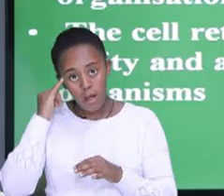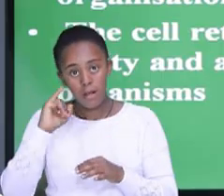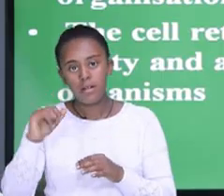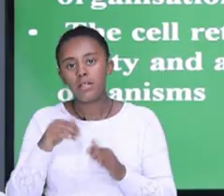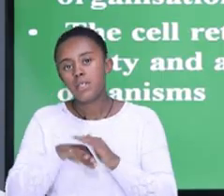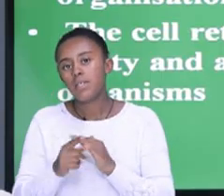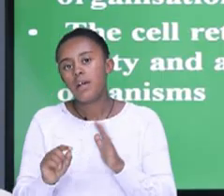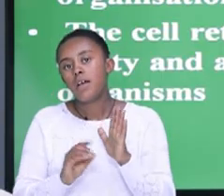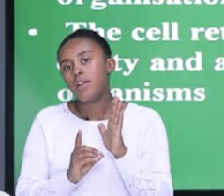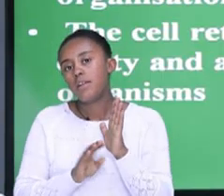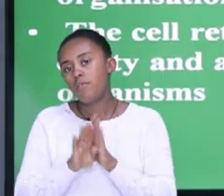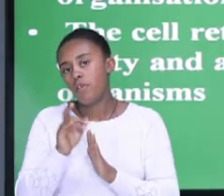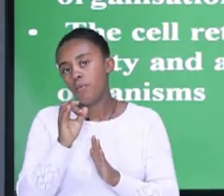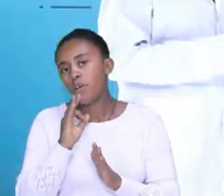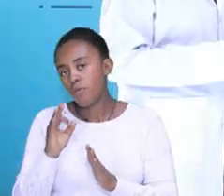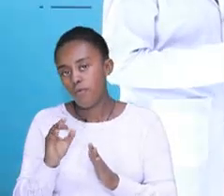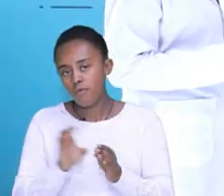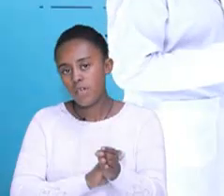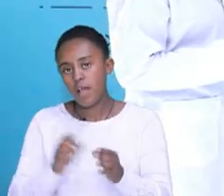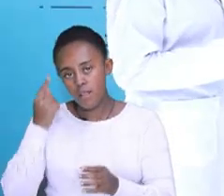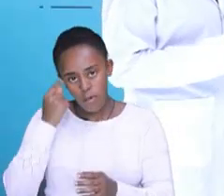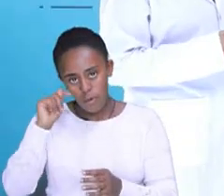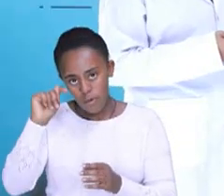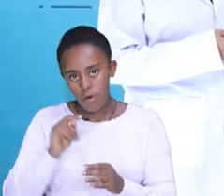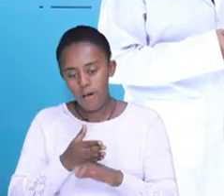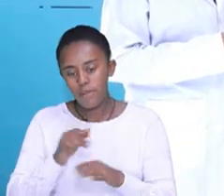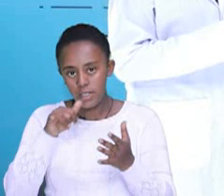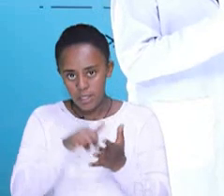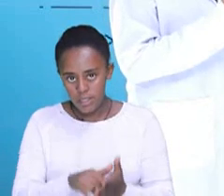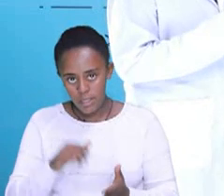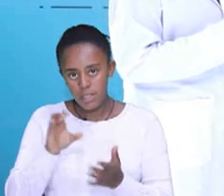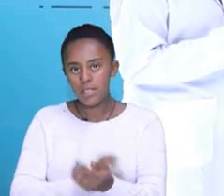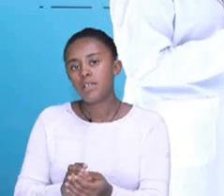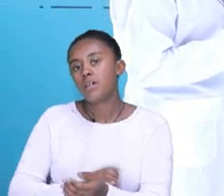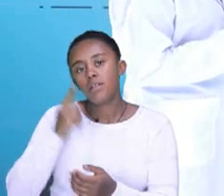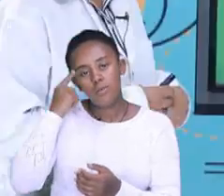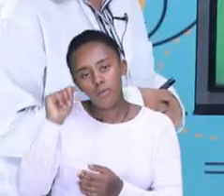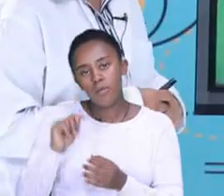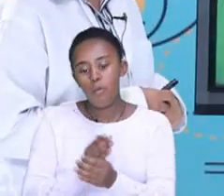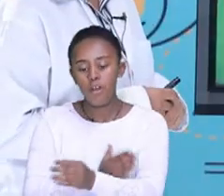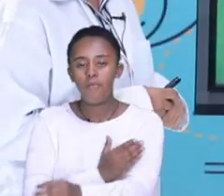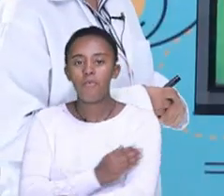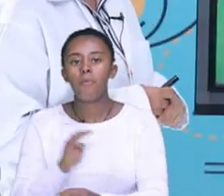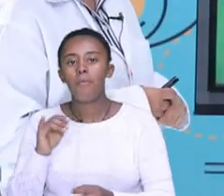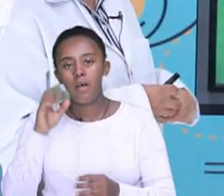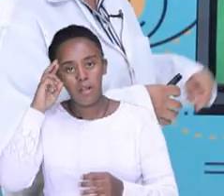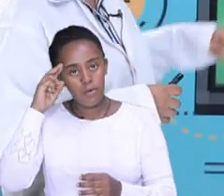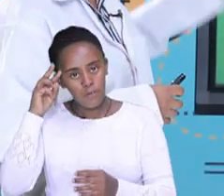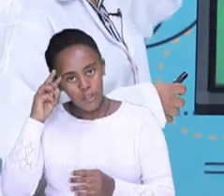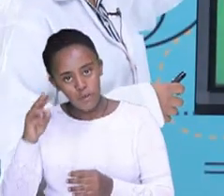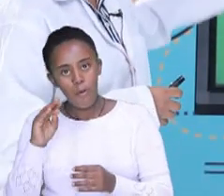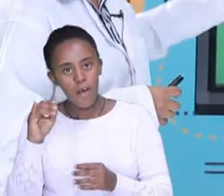the development of cell theory. After that, the cell theory was modified by Rudolph